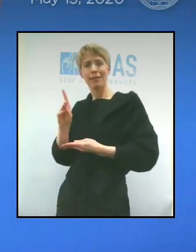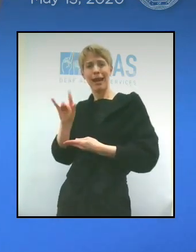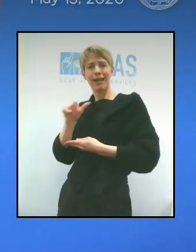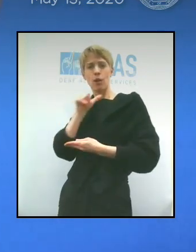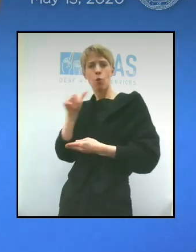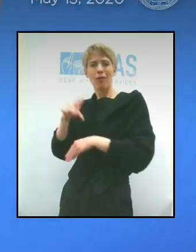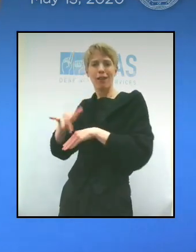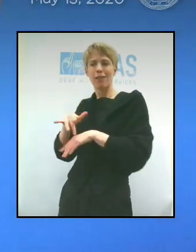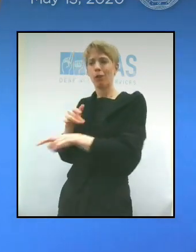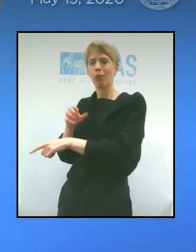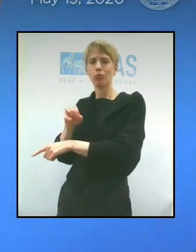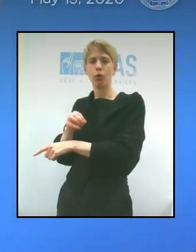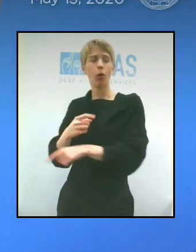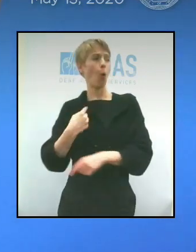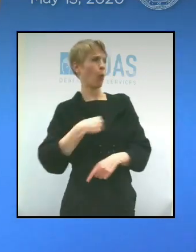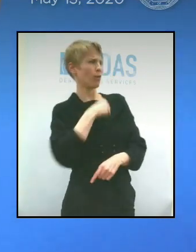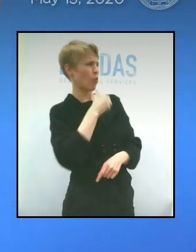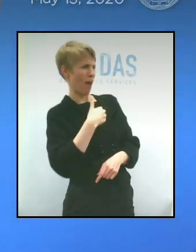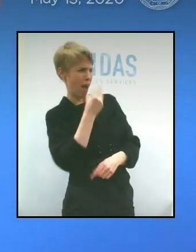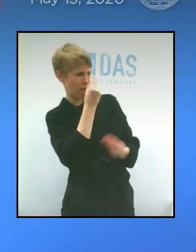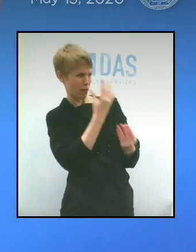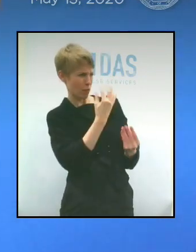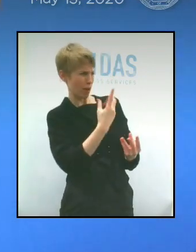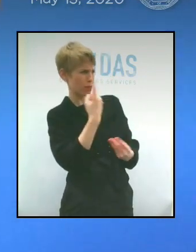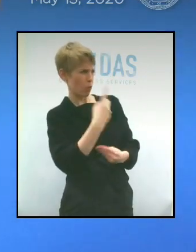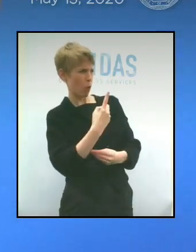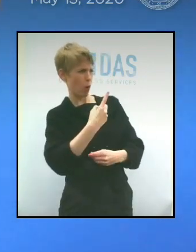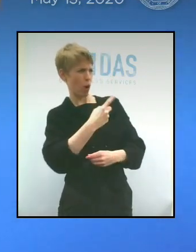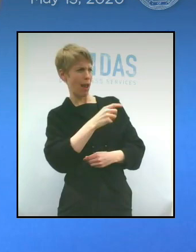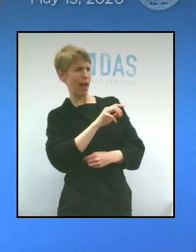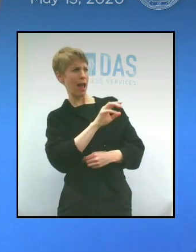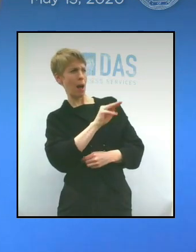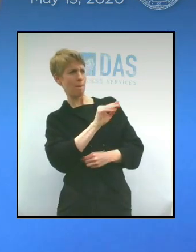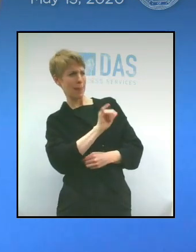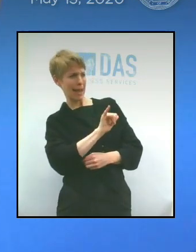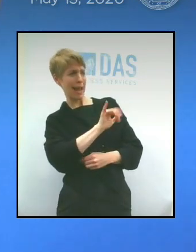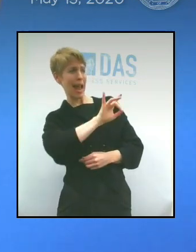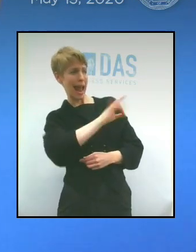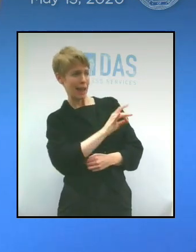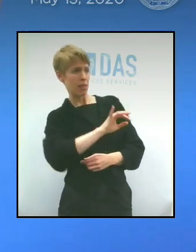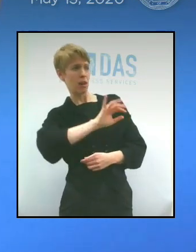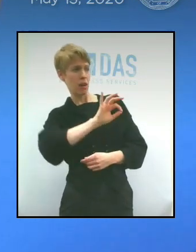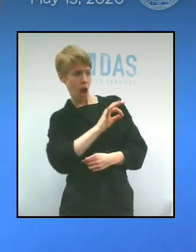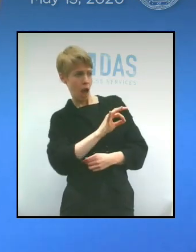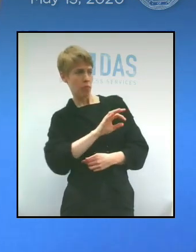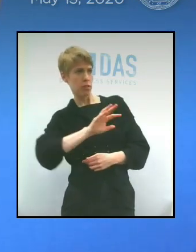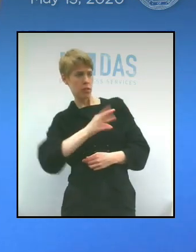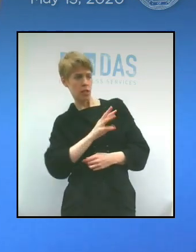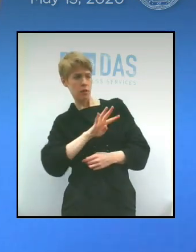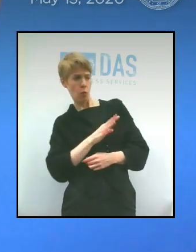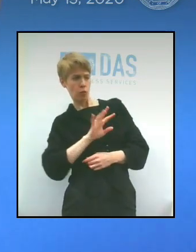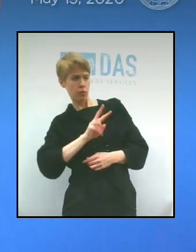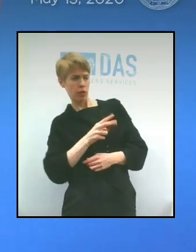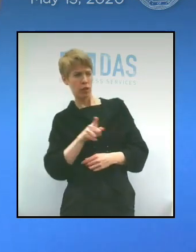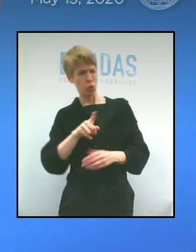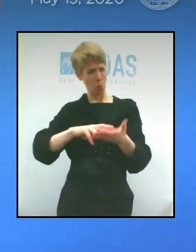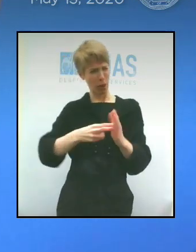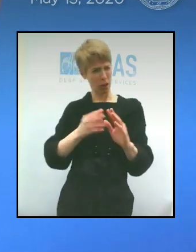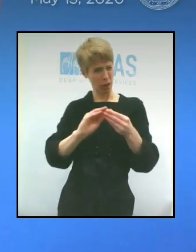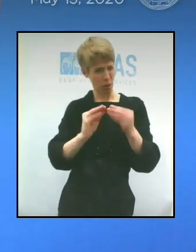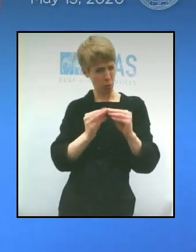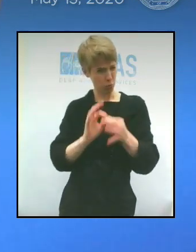Okay, we just don't have any information for the 8th or the 9th, or the 6th or the 4th or the 2nd. Are you talking about hospitalization?